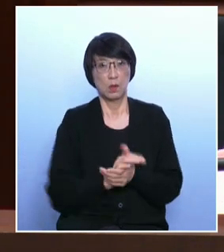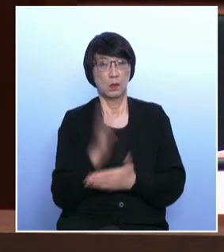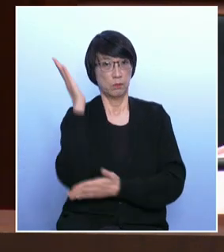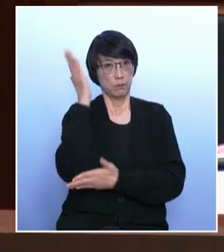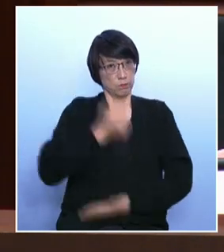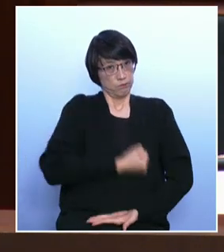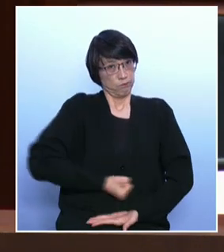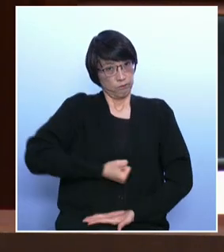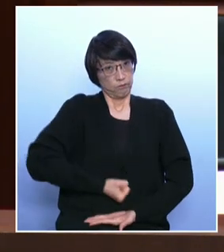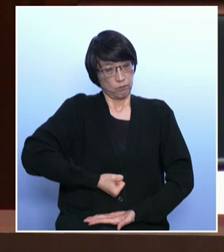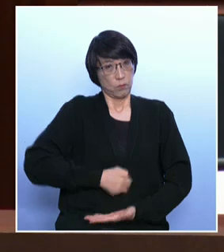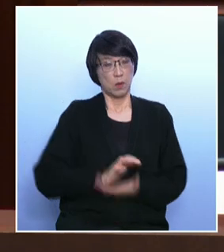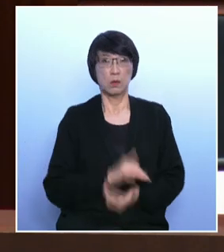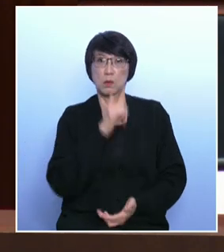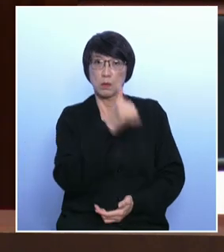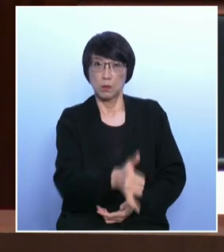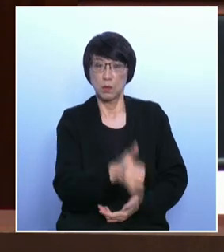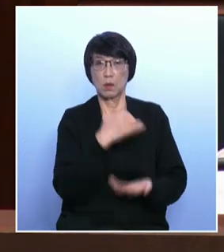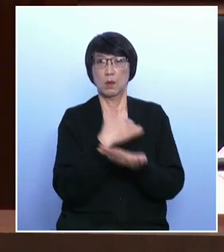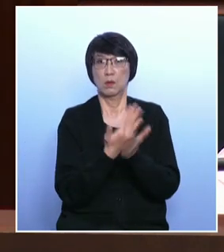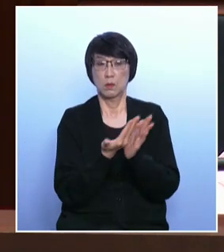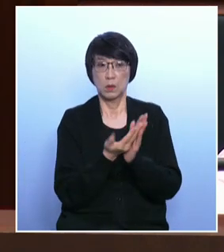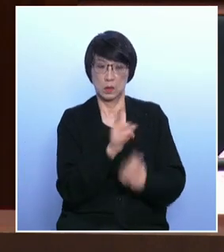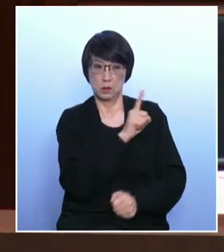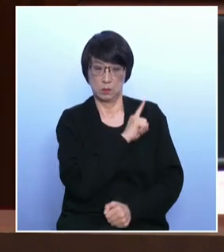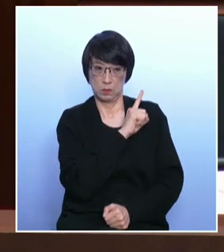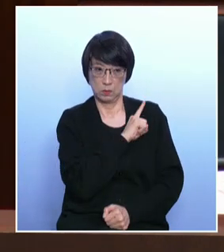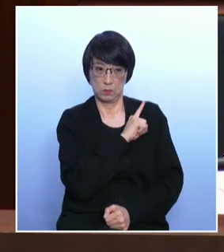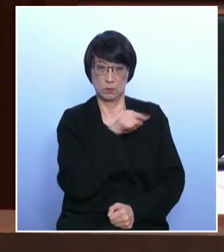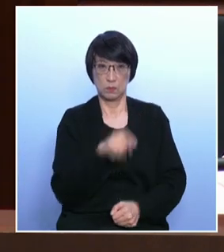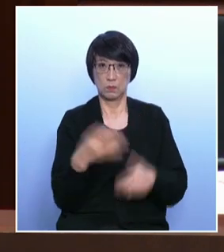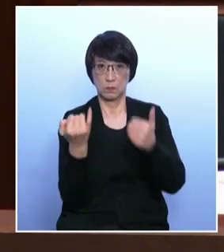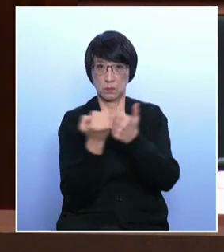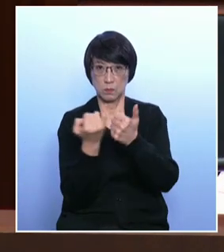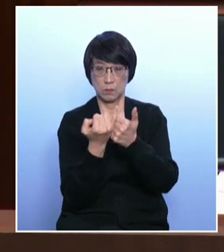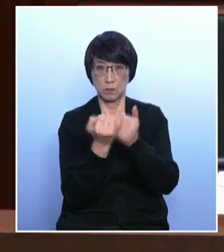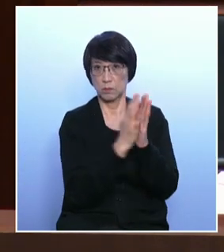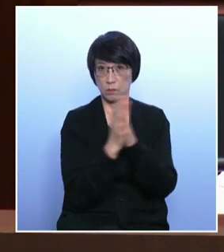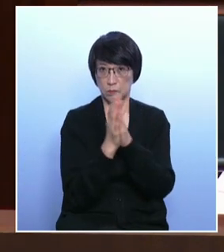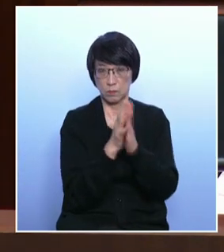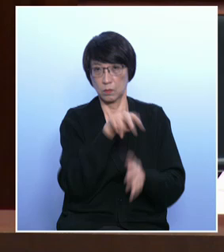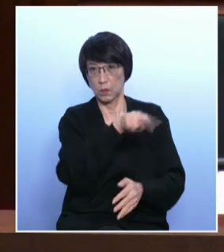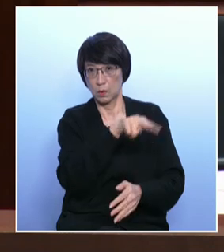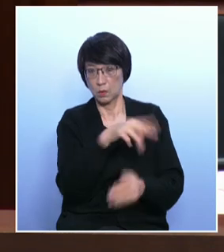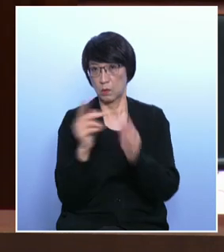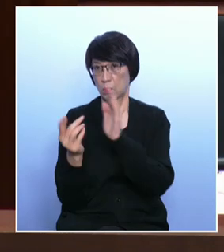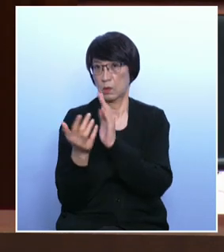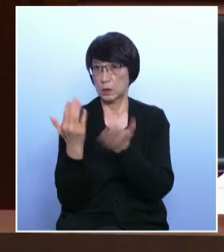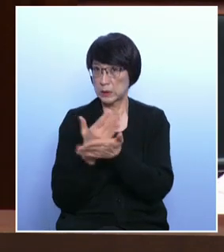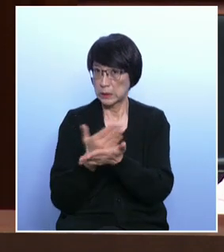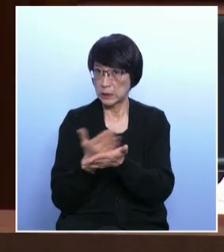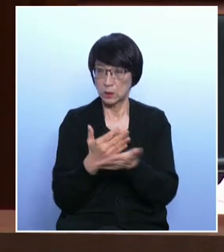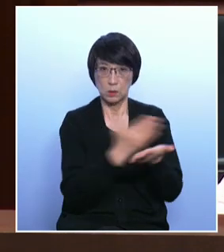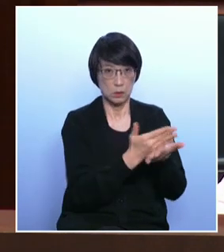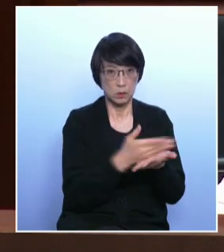Zhong mentioned, for ultrasound checkups, medical students will have to practice beforehand.